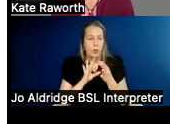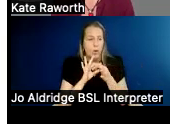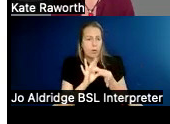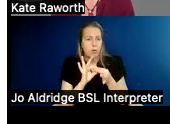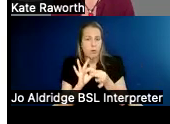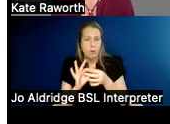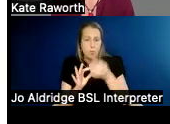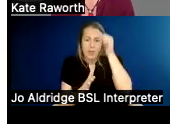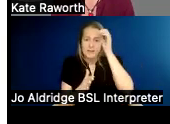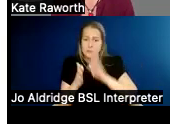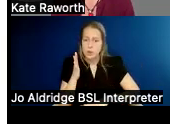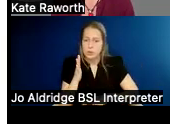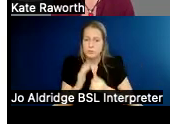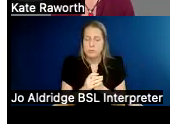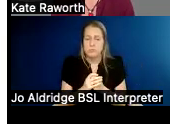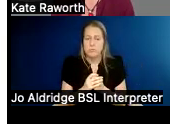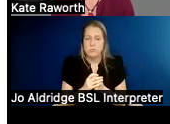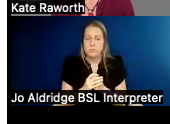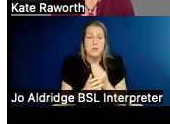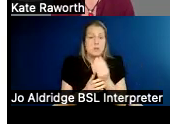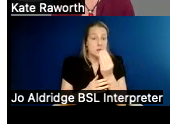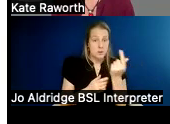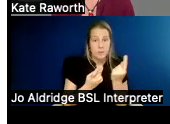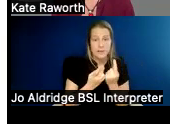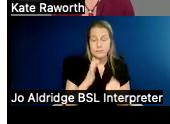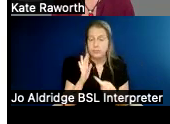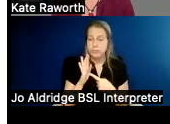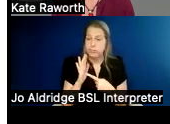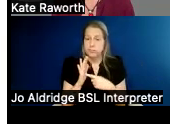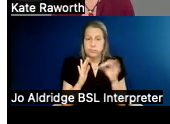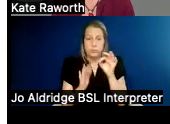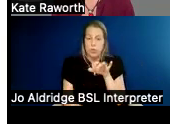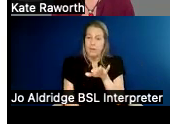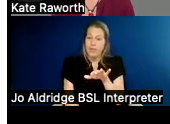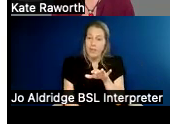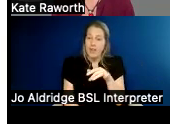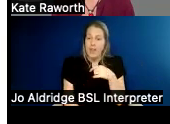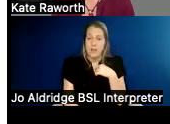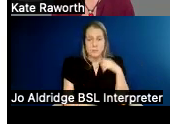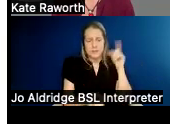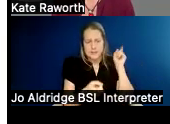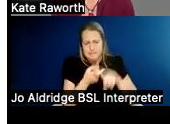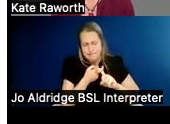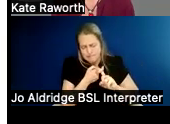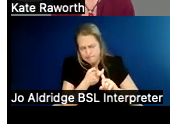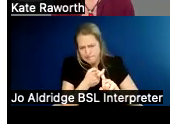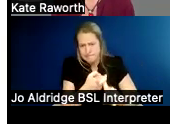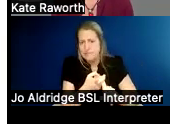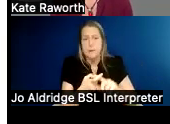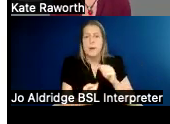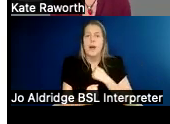be reflected in the SDGs. So we've not stuck entirely to them, but the concepts are deeply inspired by them. And